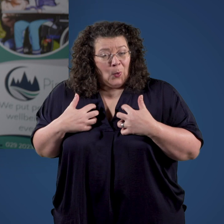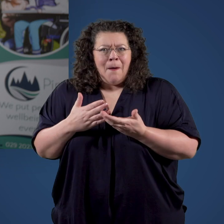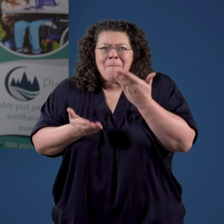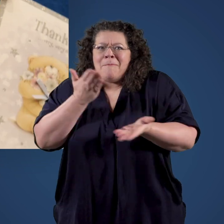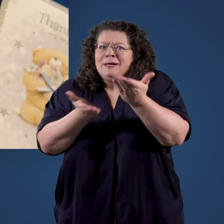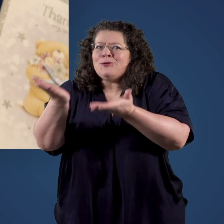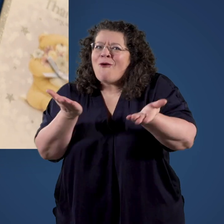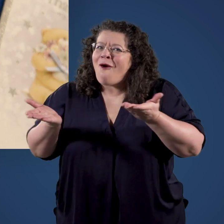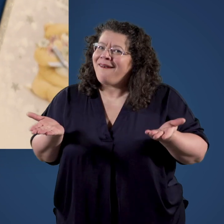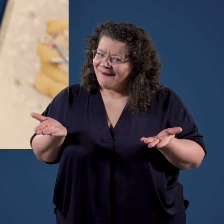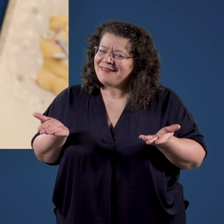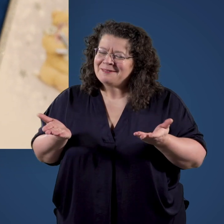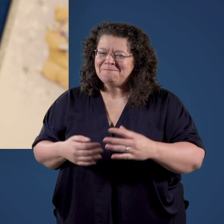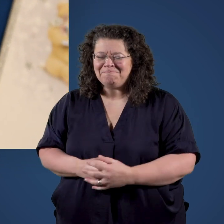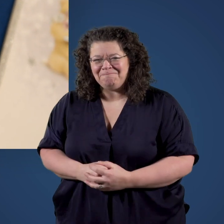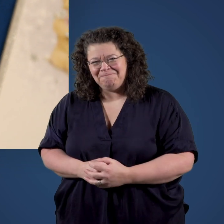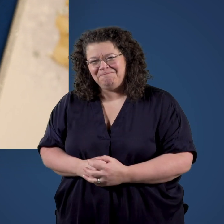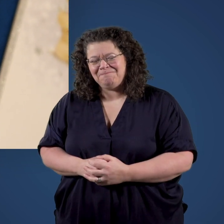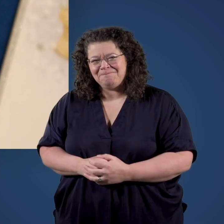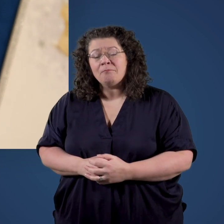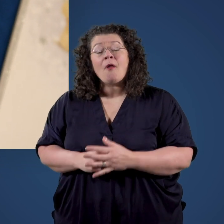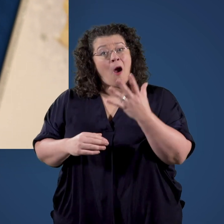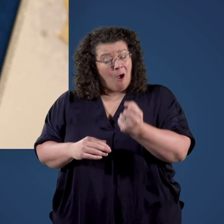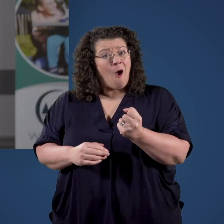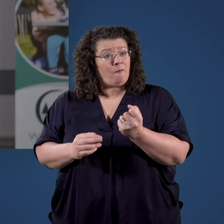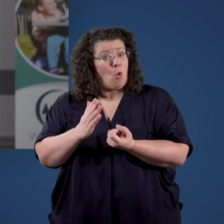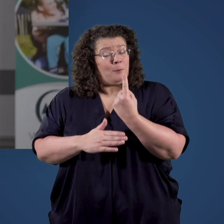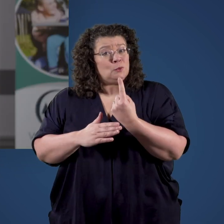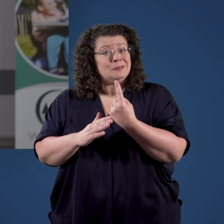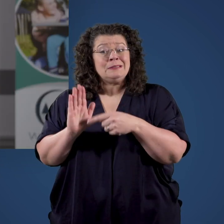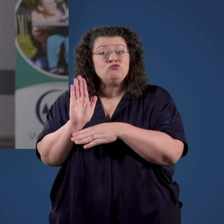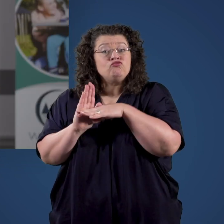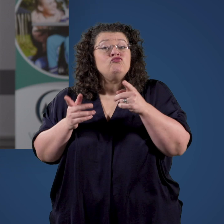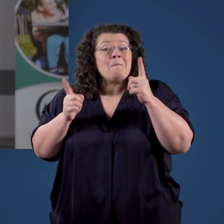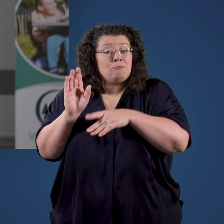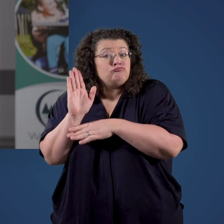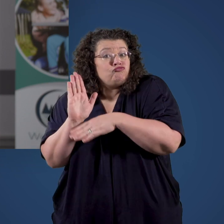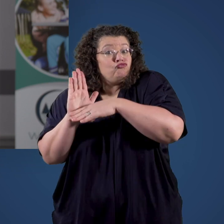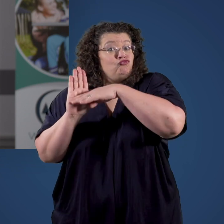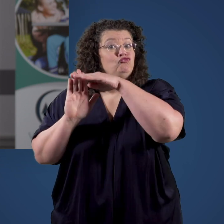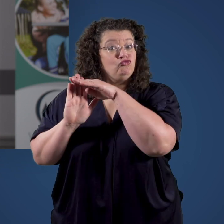and they're able to kind of pass on that abundance of passion. There is the opportunity to progress